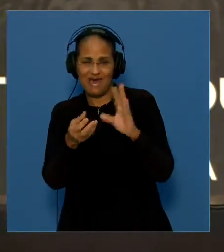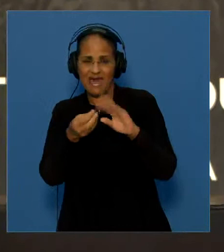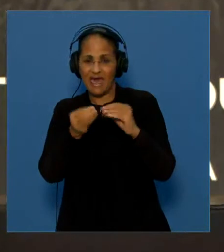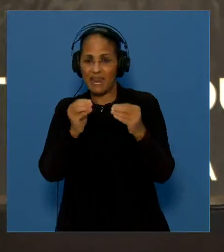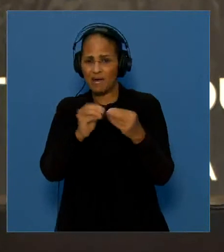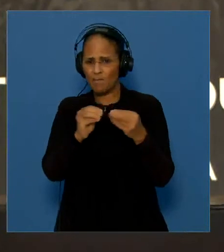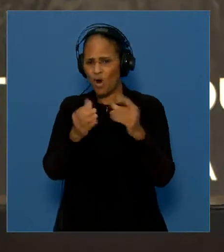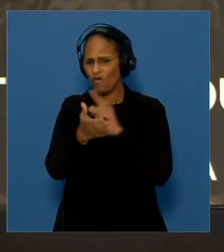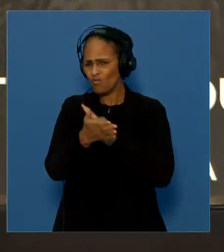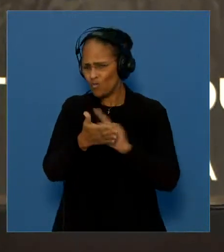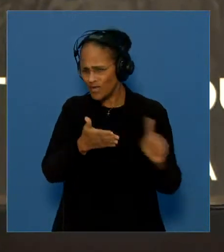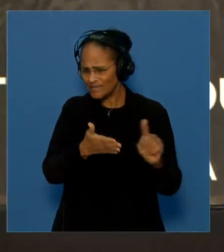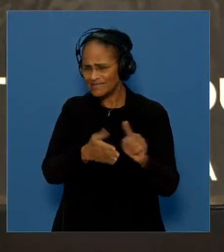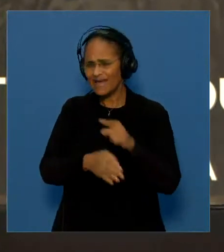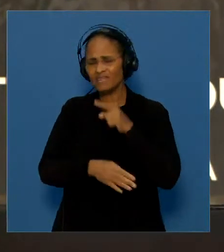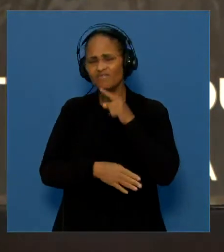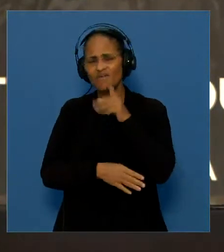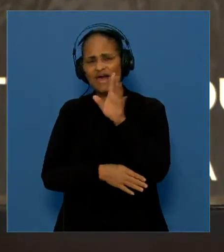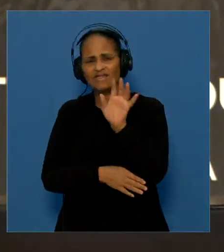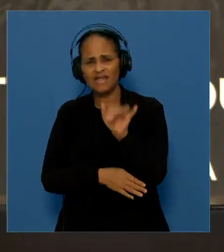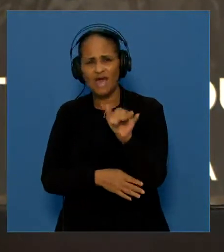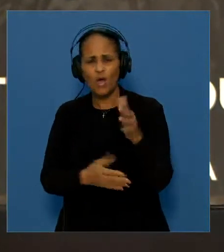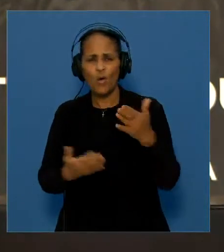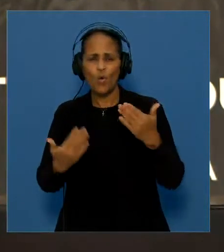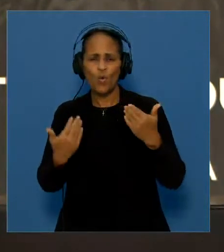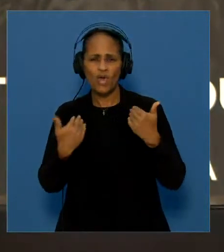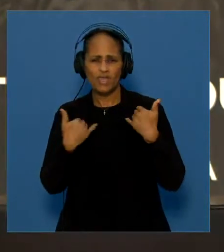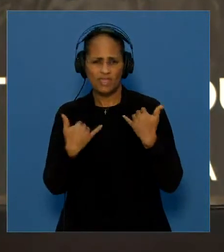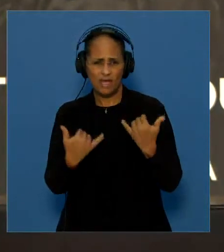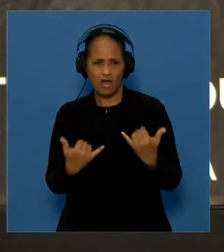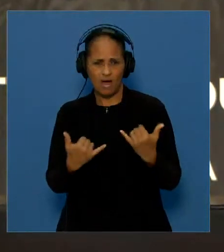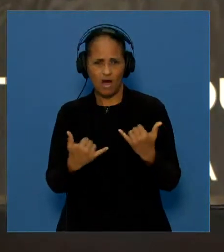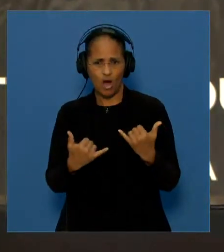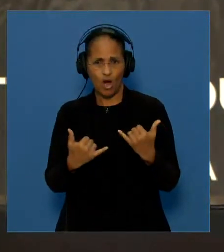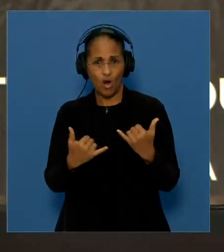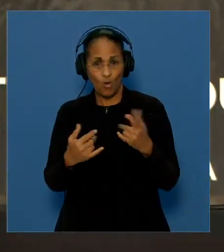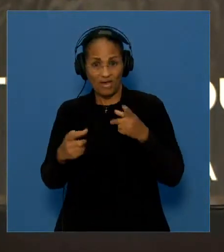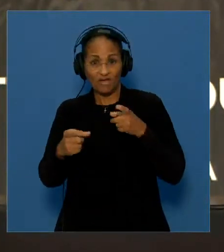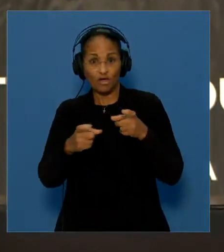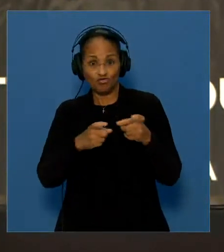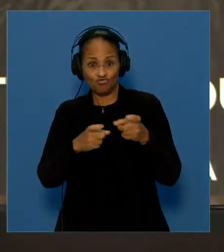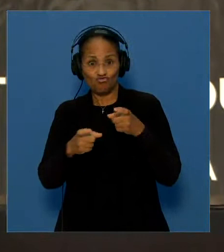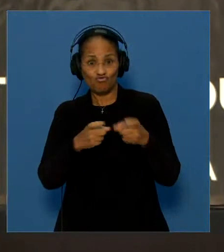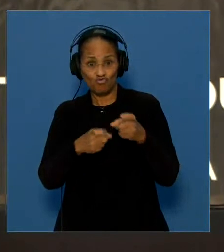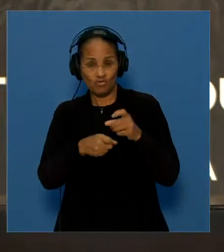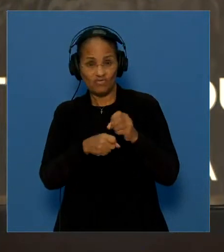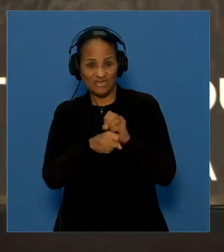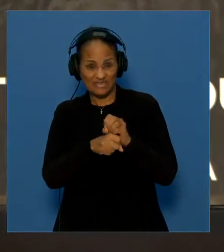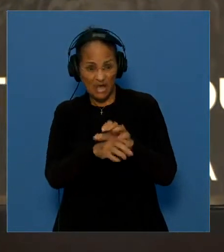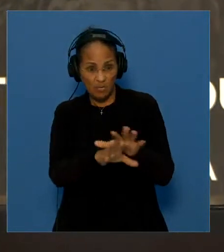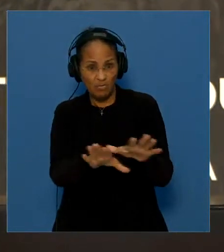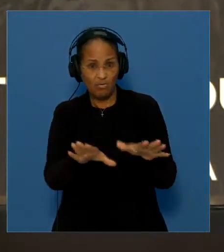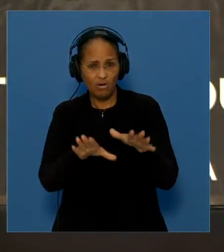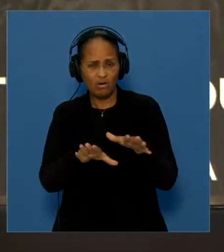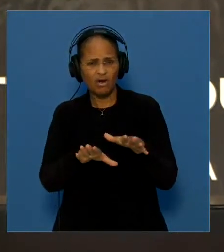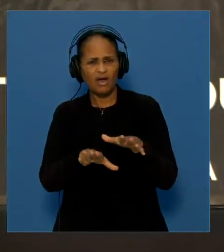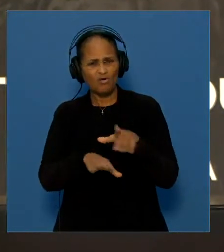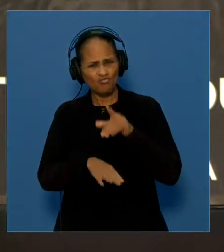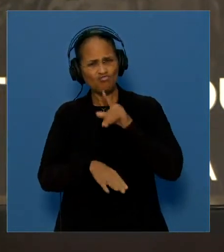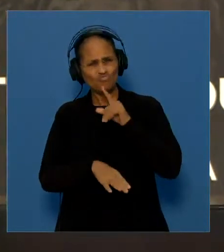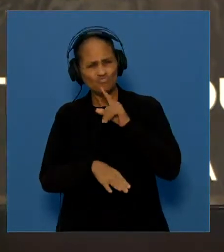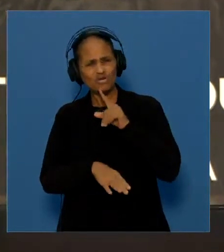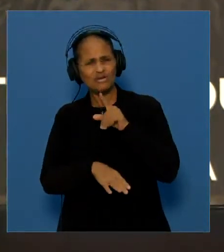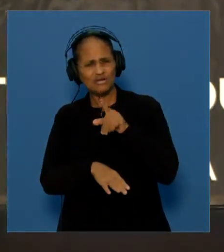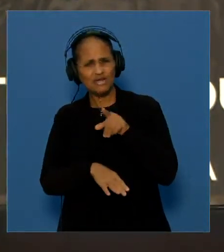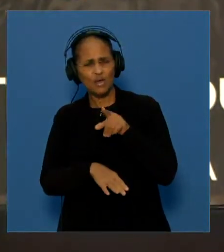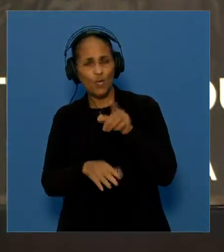weeks. And the fact is that we have come and gotten control of this outbreak. I am certain that we will be able to,